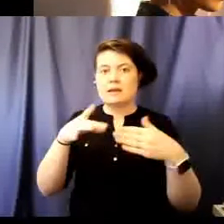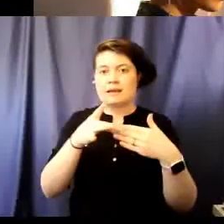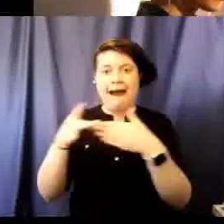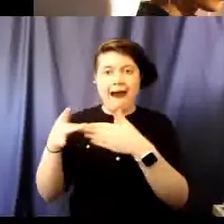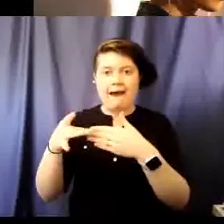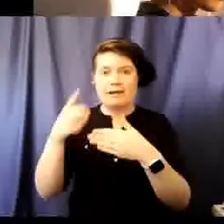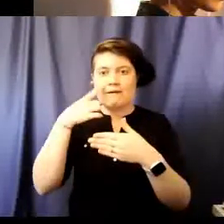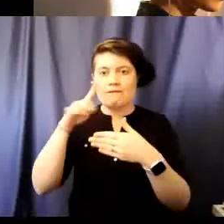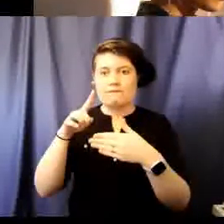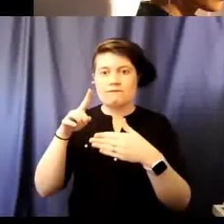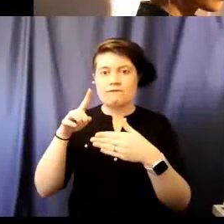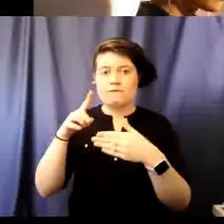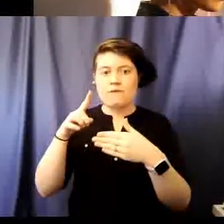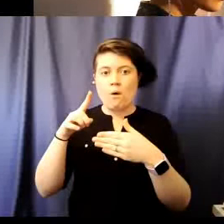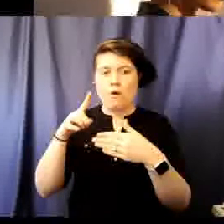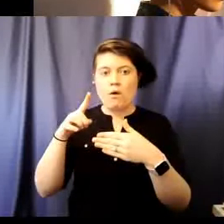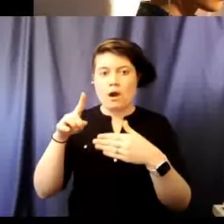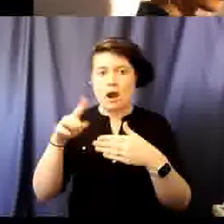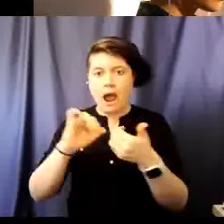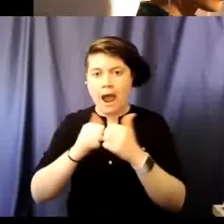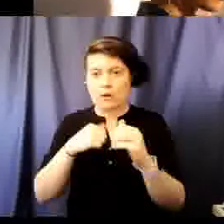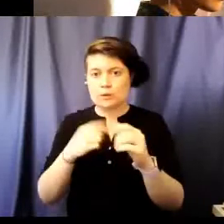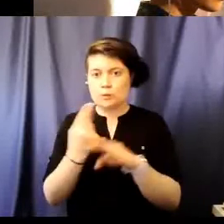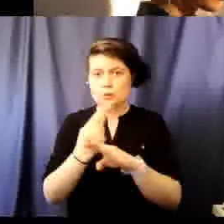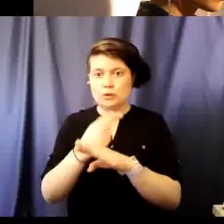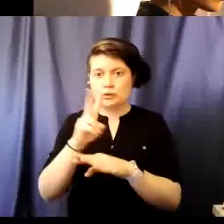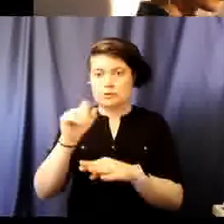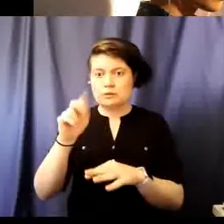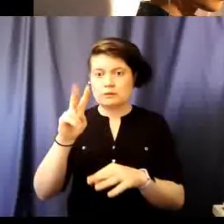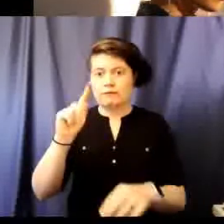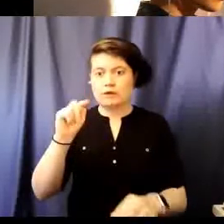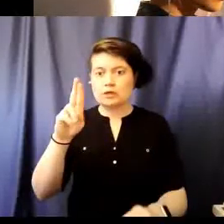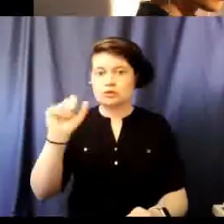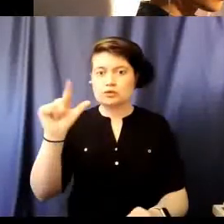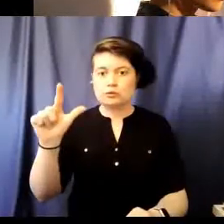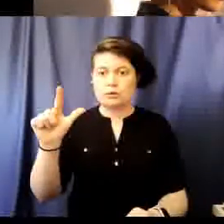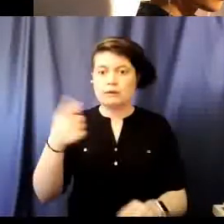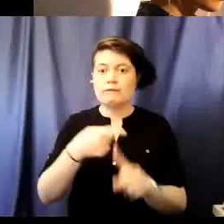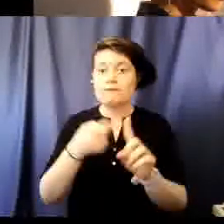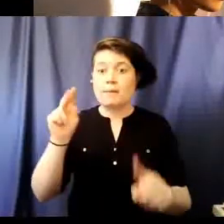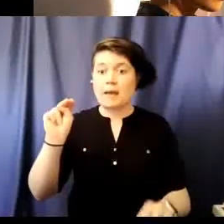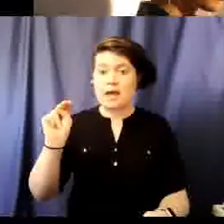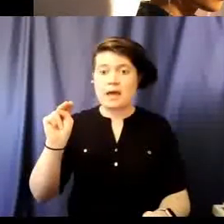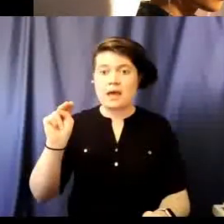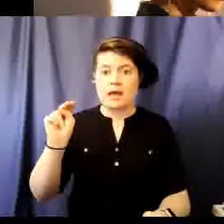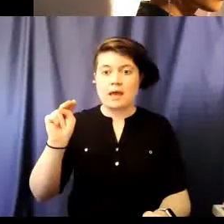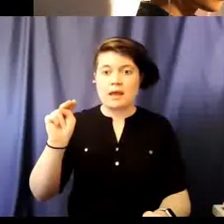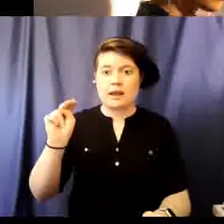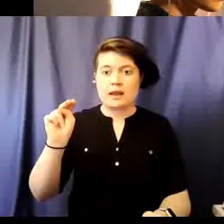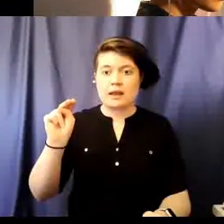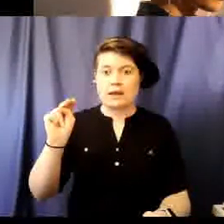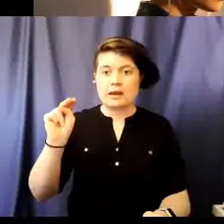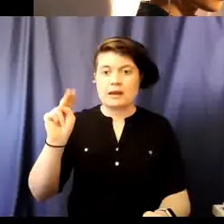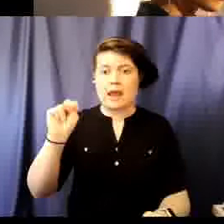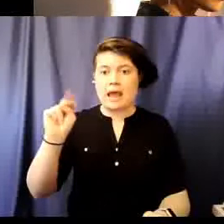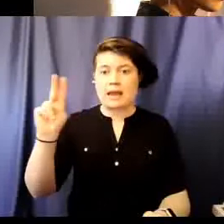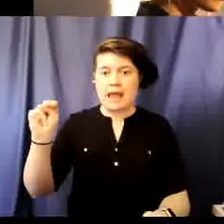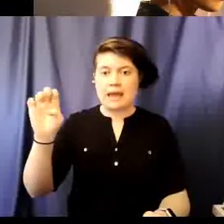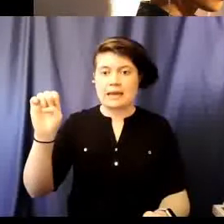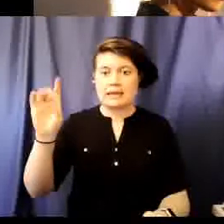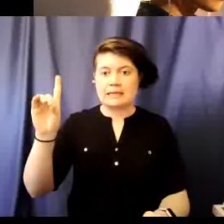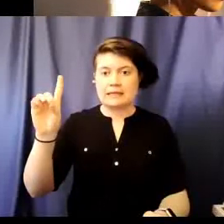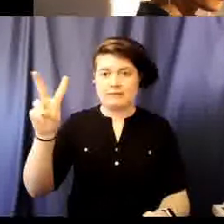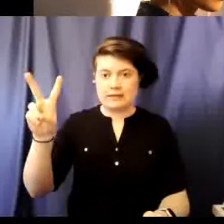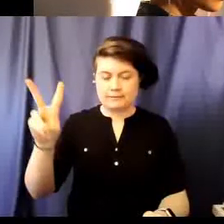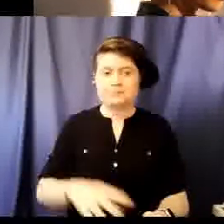to End Domestic Violence. And so you all can check that out as a resource as well. We also aren't sure in virtual settings if